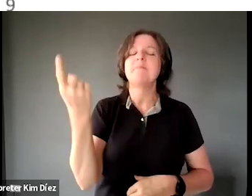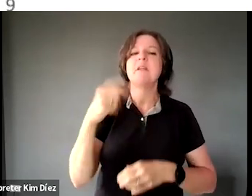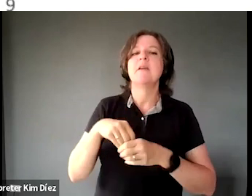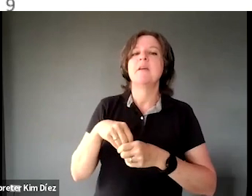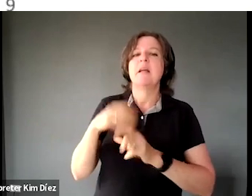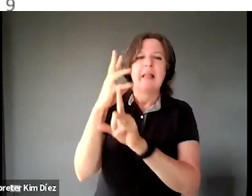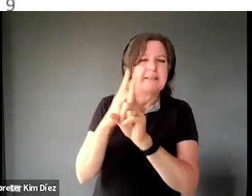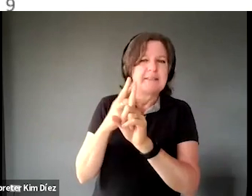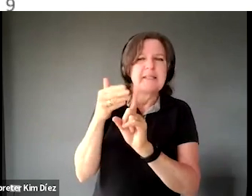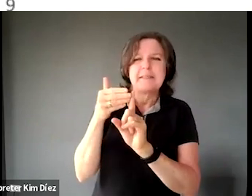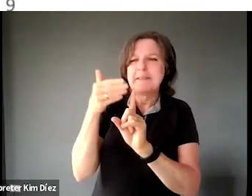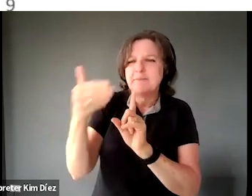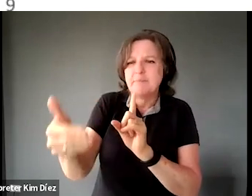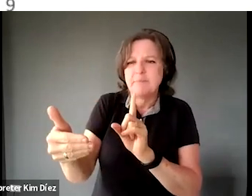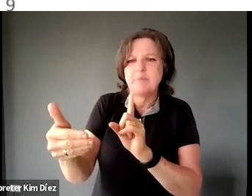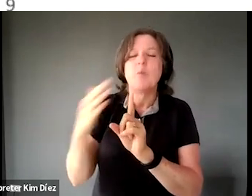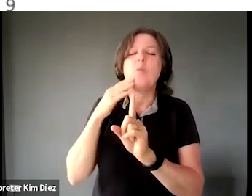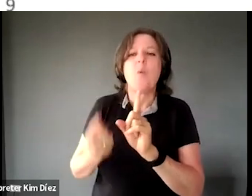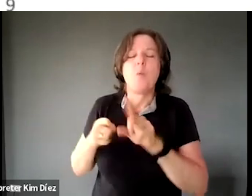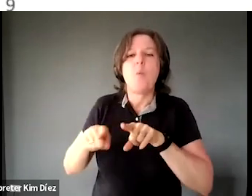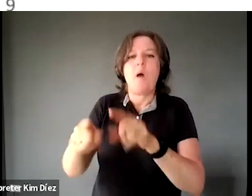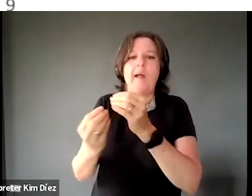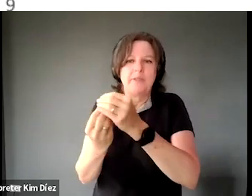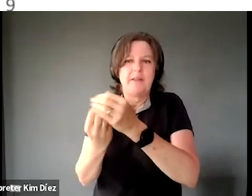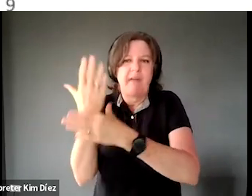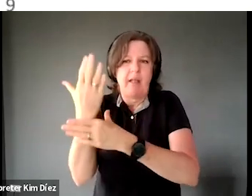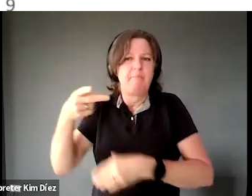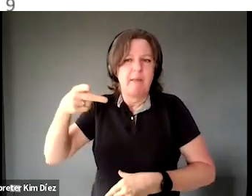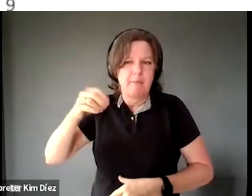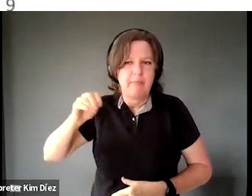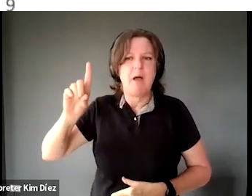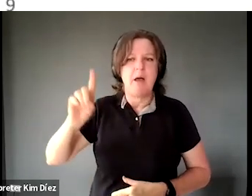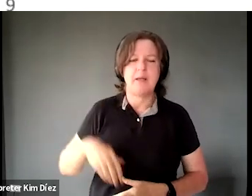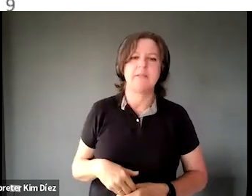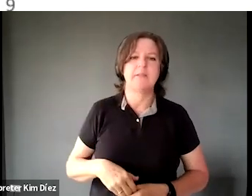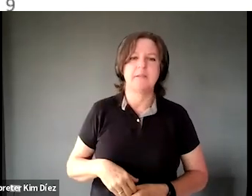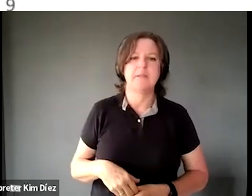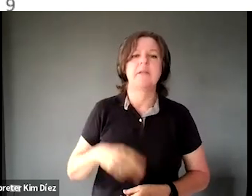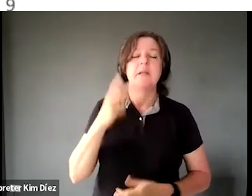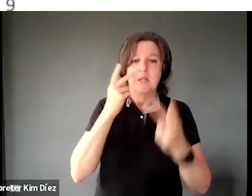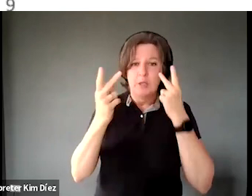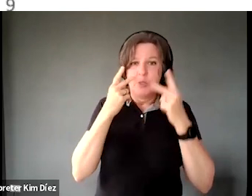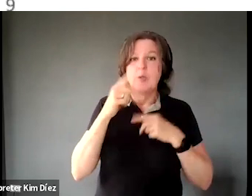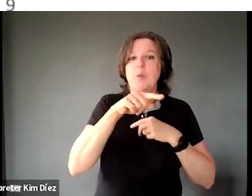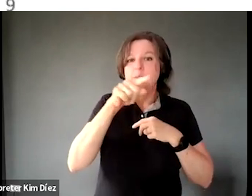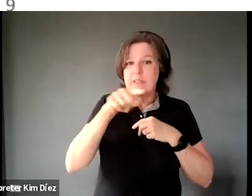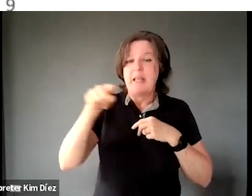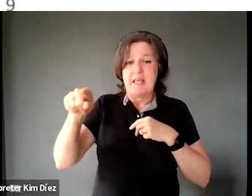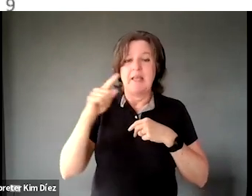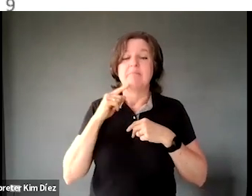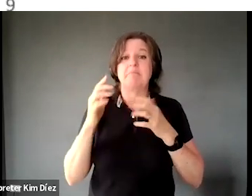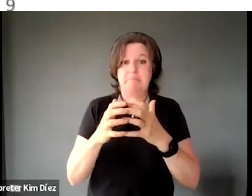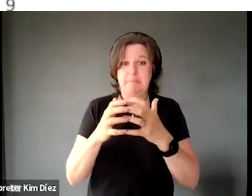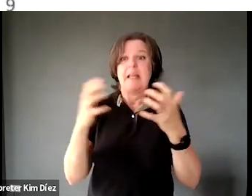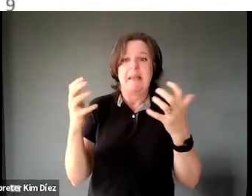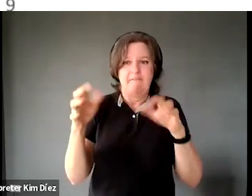fruit is starting to grow, and since it takes about 6 months for it to fully develop, we will be in this range where